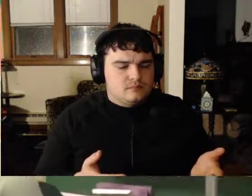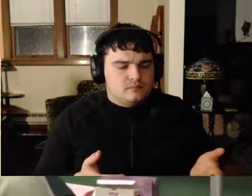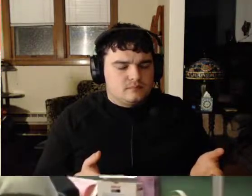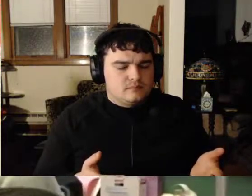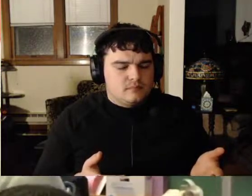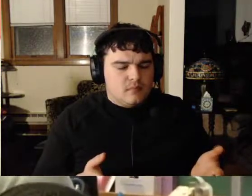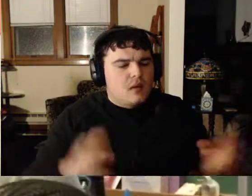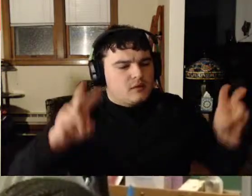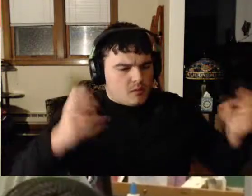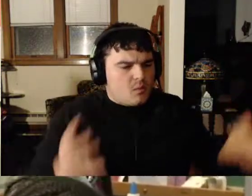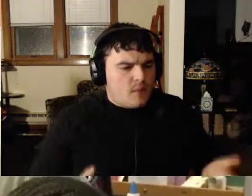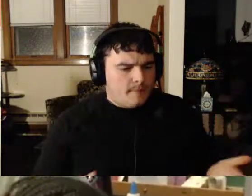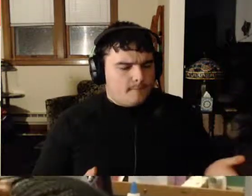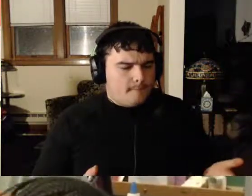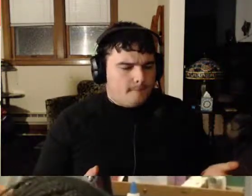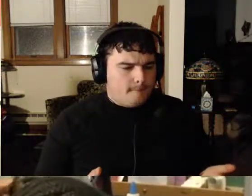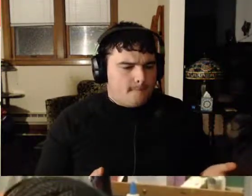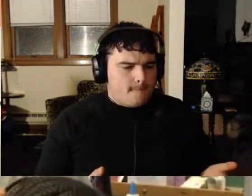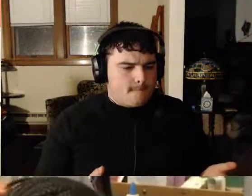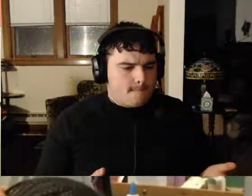What is your topic about?